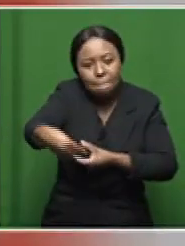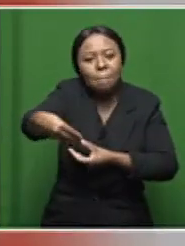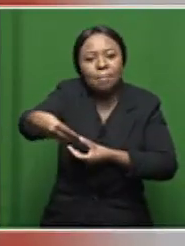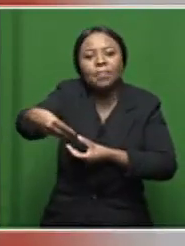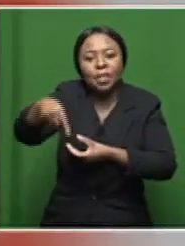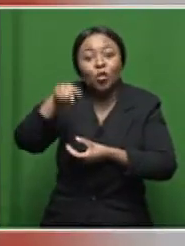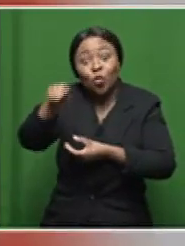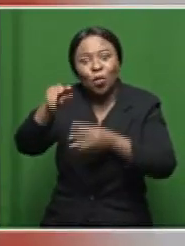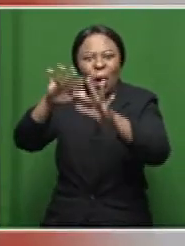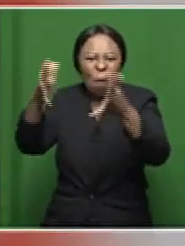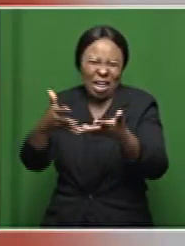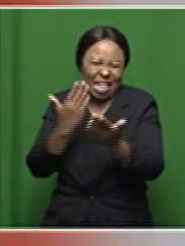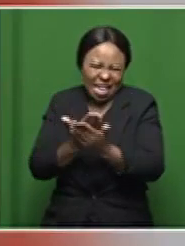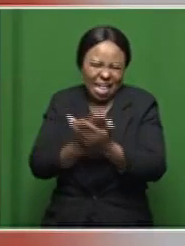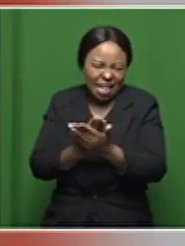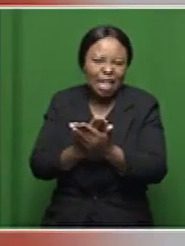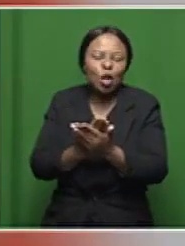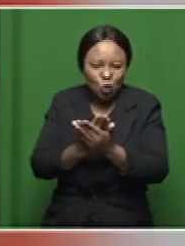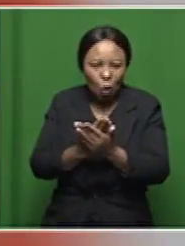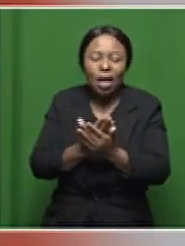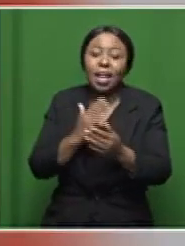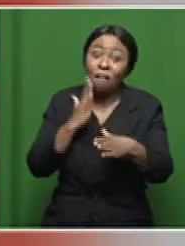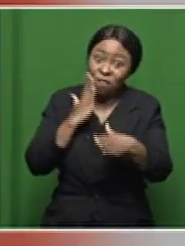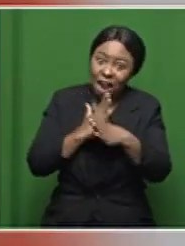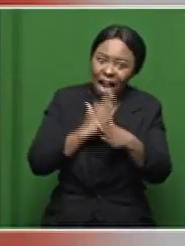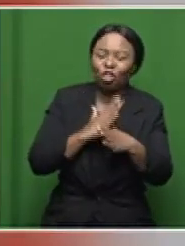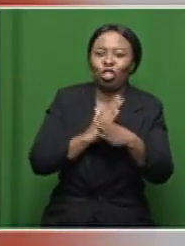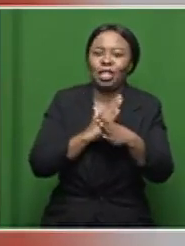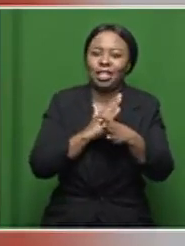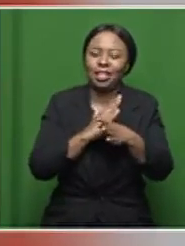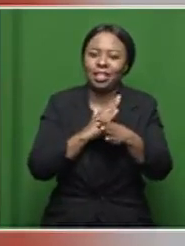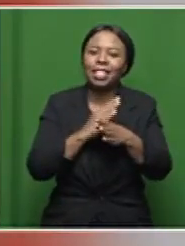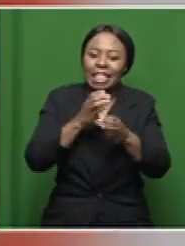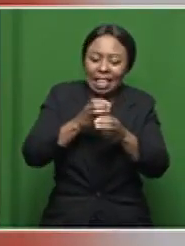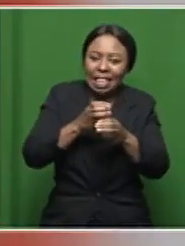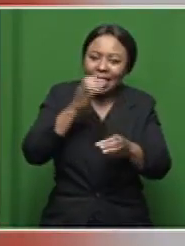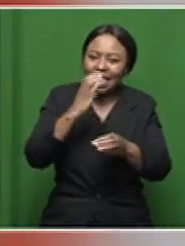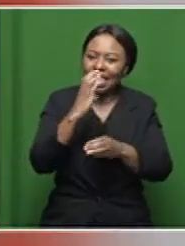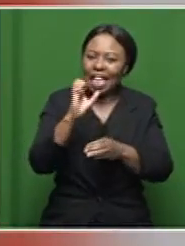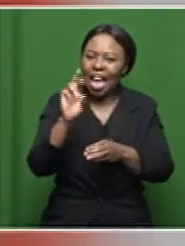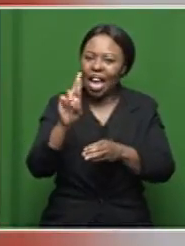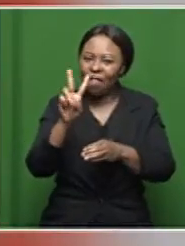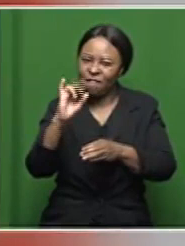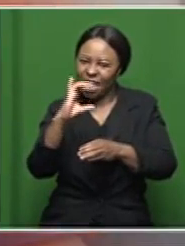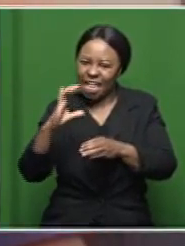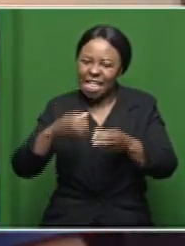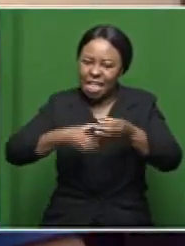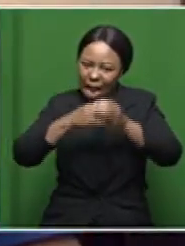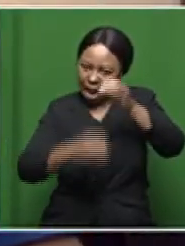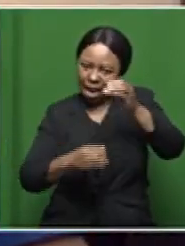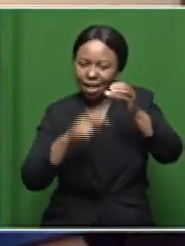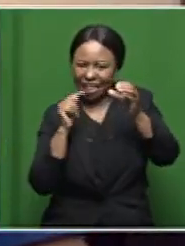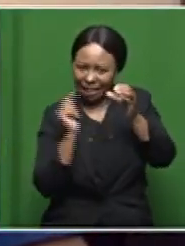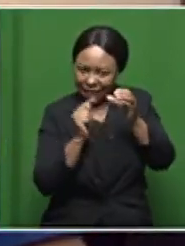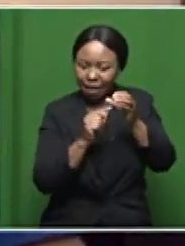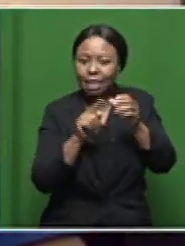into the world. So basically those are the basic functions of the cervix, and that's how it actually helps us. And